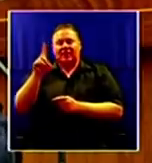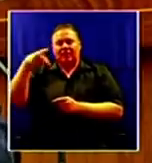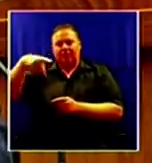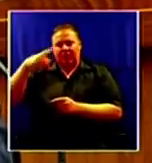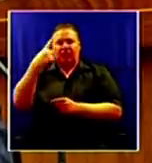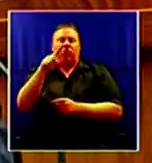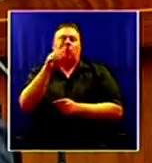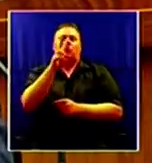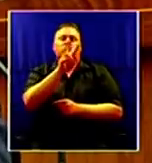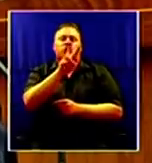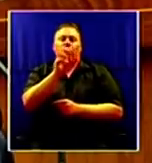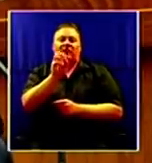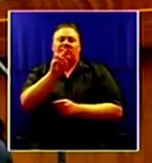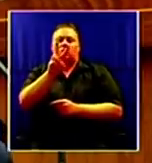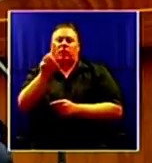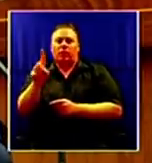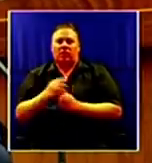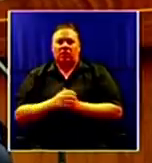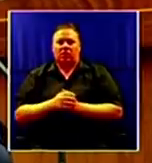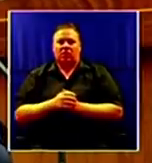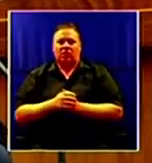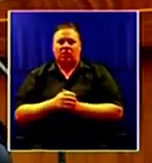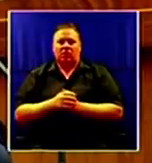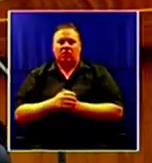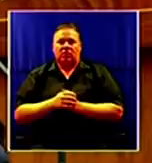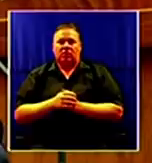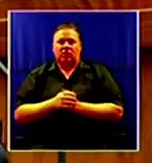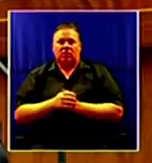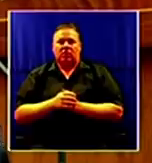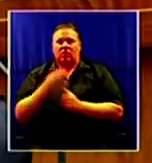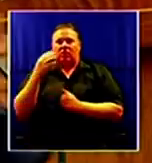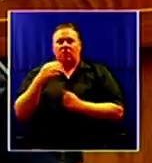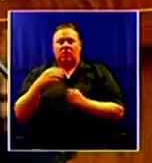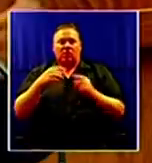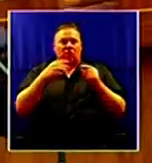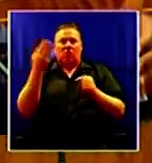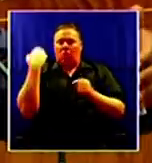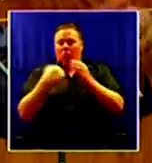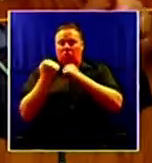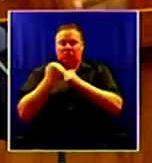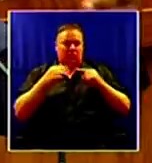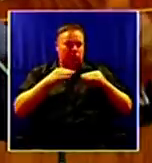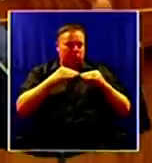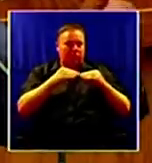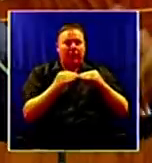This rises to 1.52 trillion rand in the outer year being